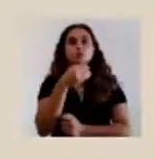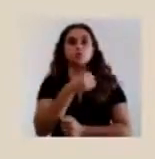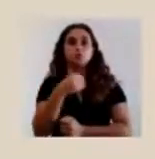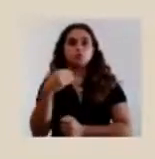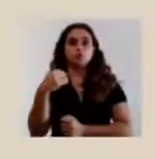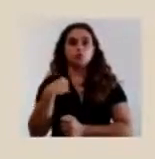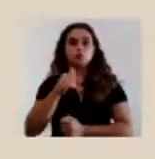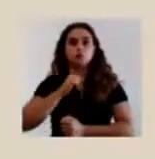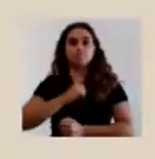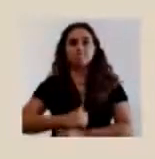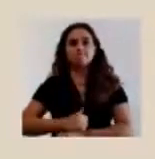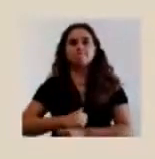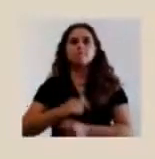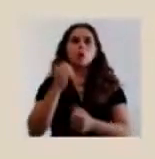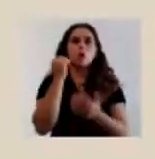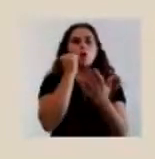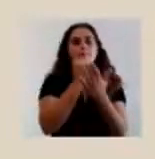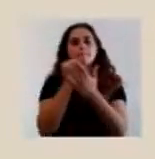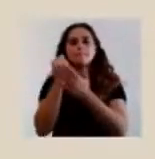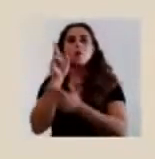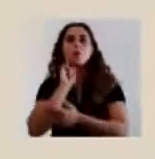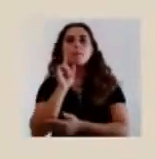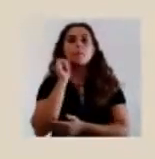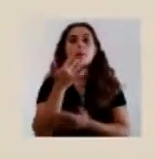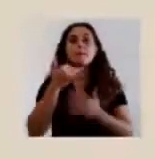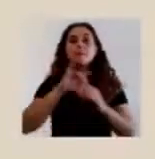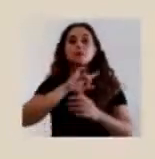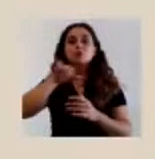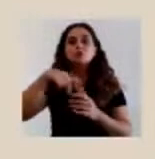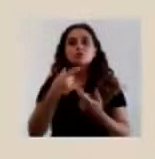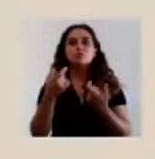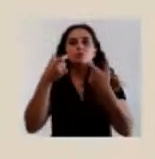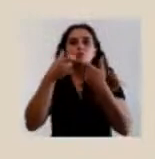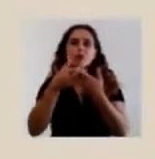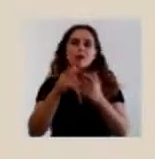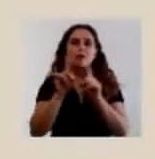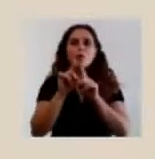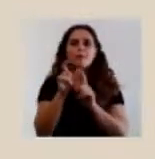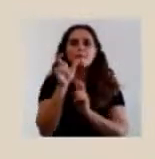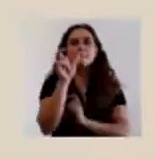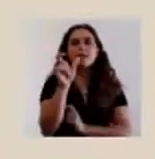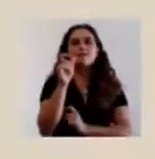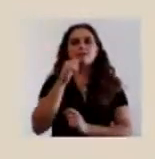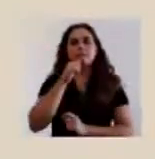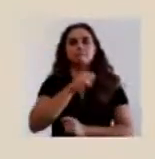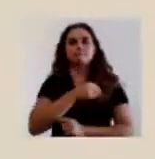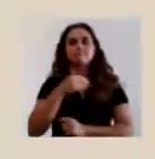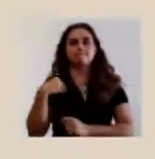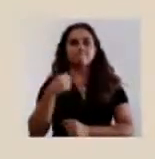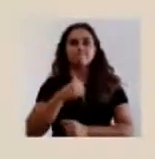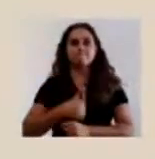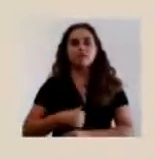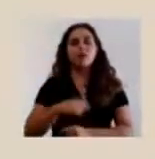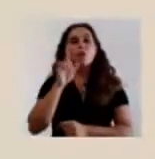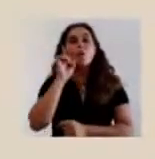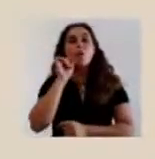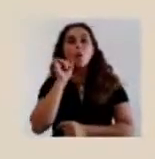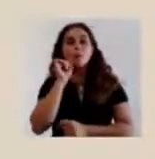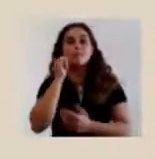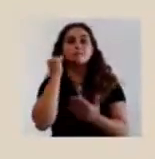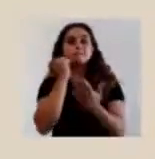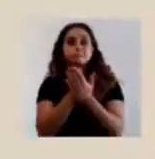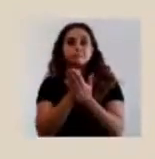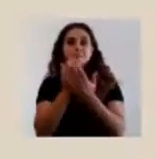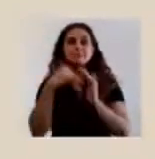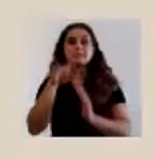particular gender. Yet, we implicitly associate surgeons with men. Now, if you did not get the answer, do not